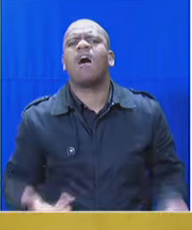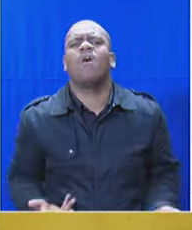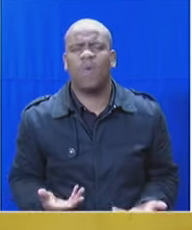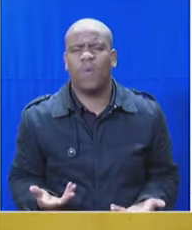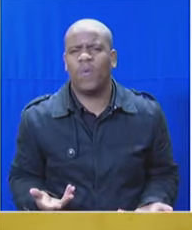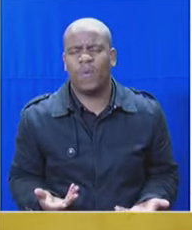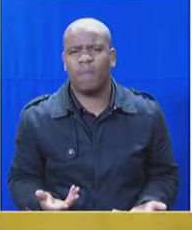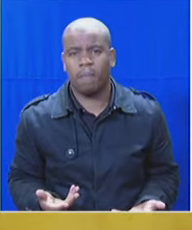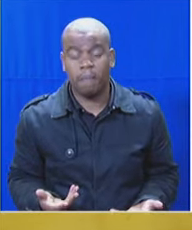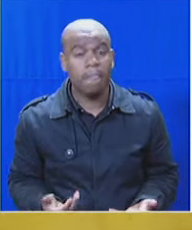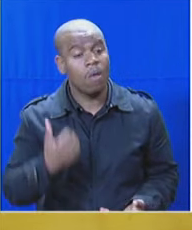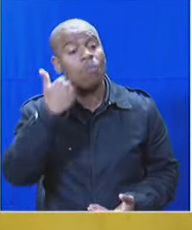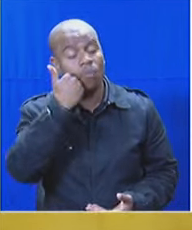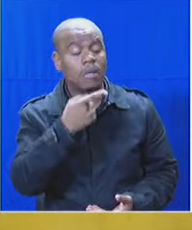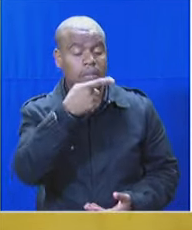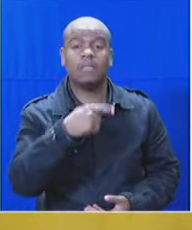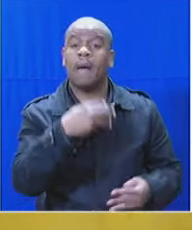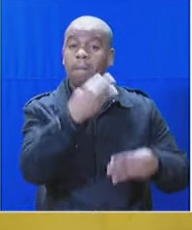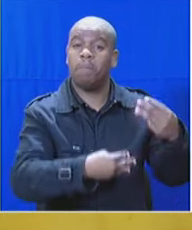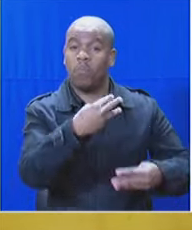nesazela ngabantu ababasebenzelayo. Qha